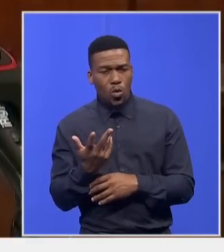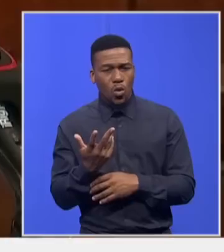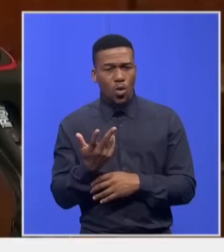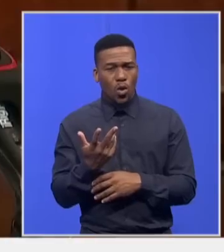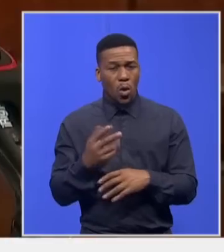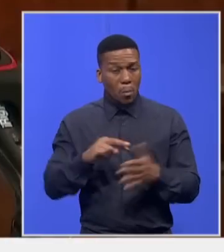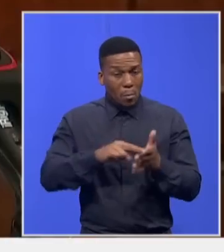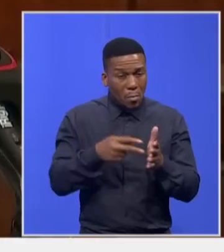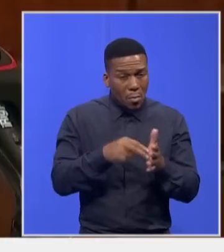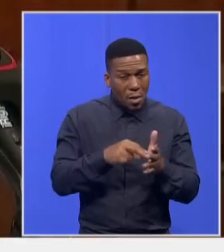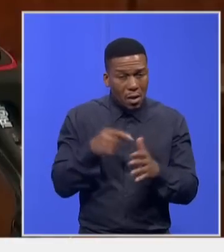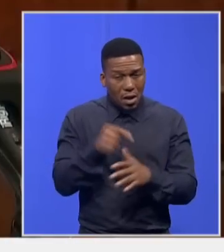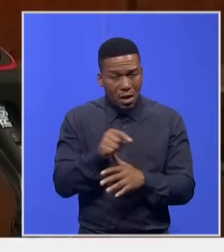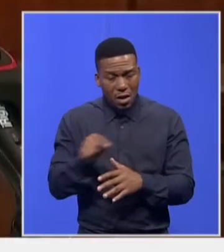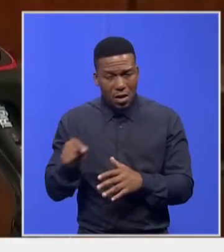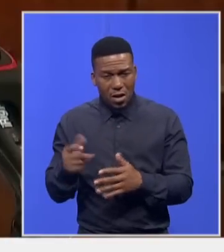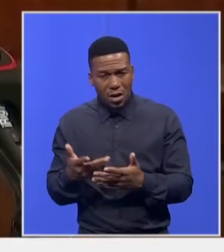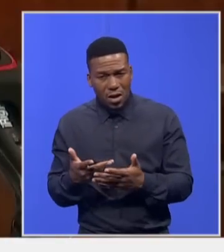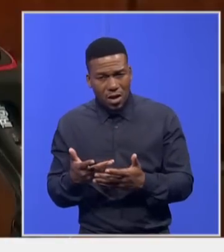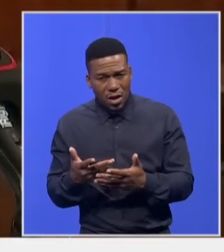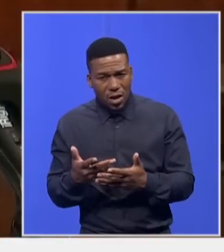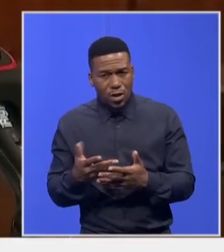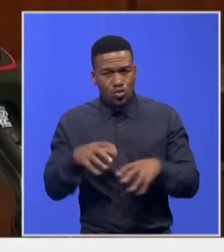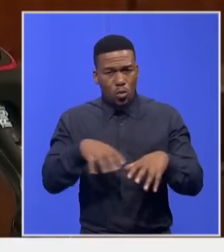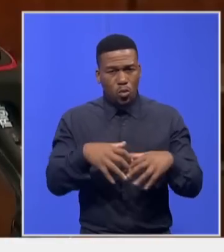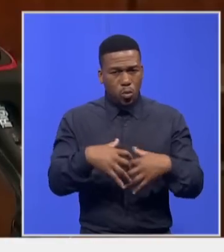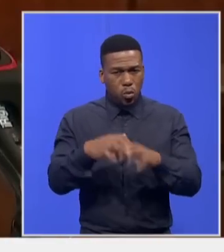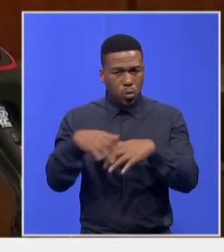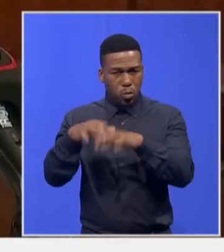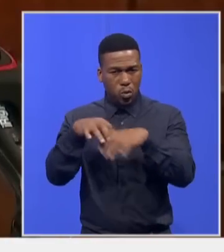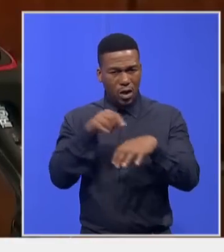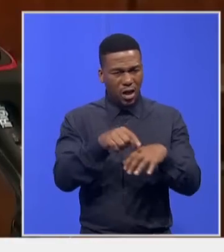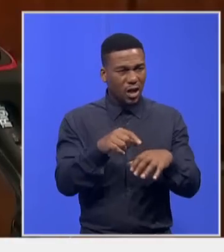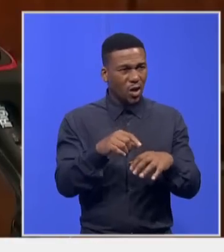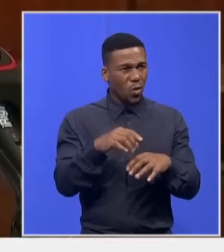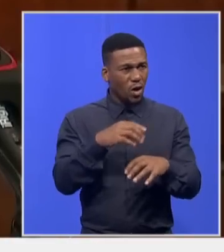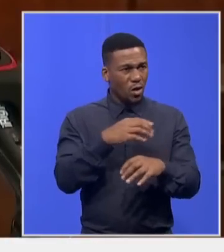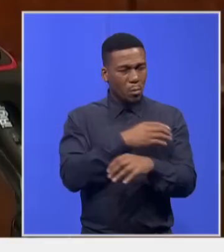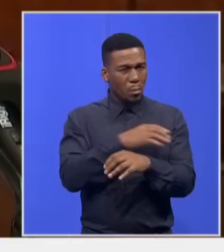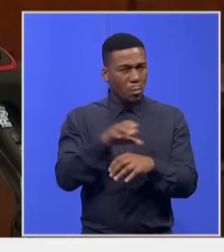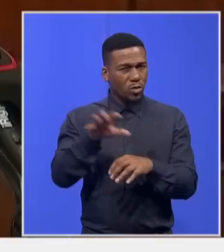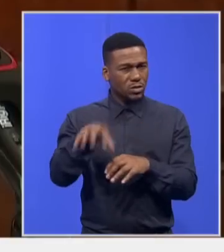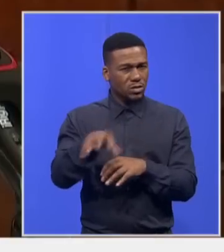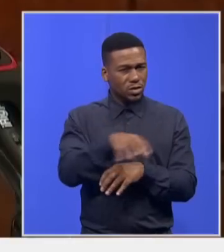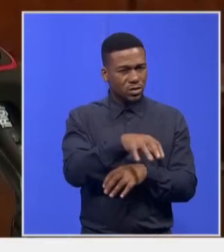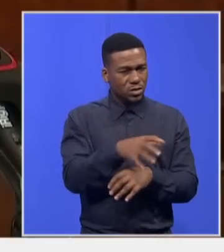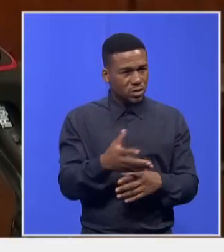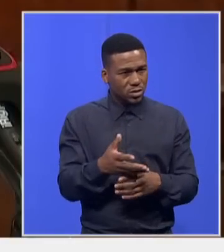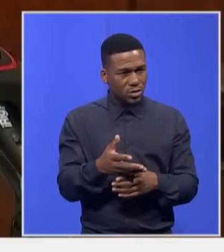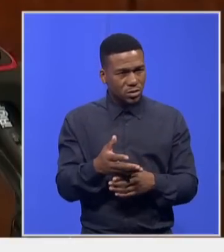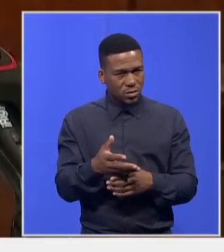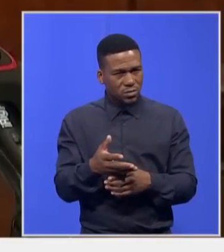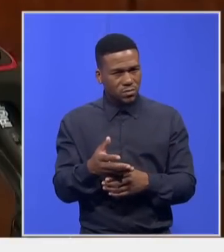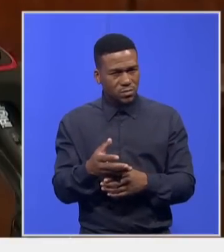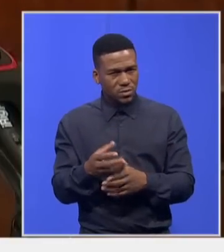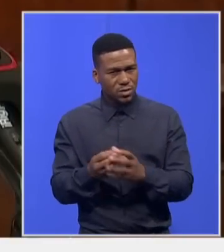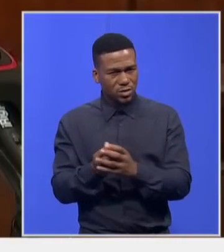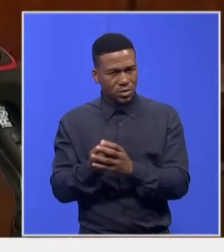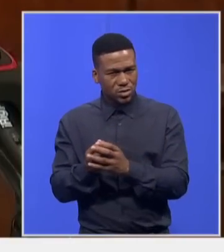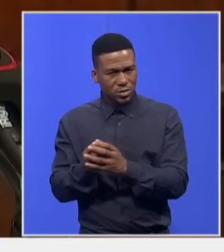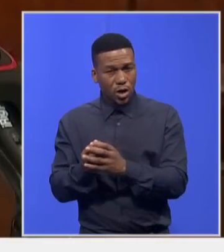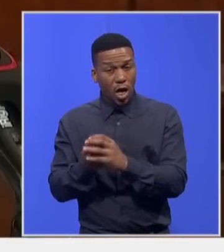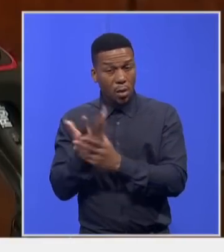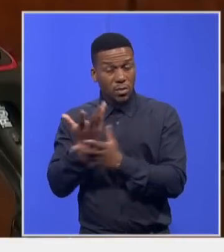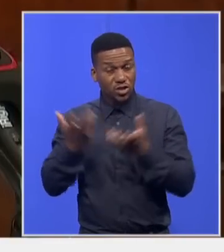just be with regard to the Kendal power station, or are there others that would benefit from those kinds of exemptions? And maybe if you can elaborate further,